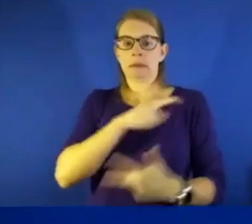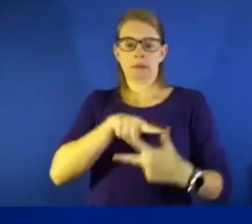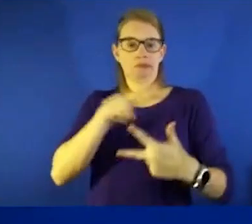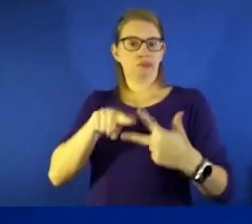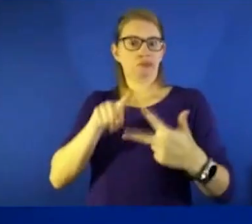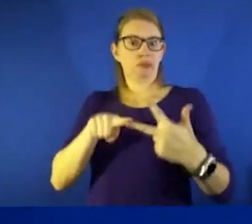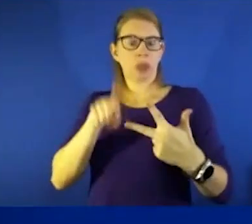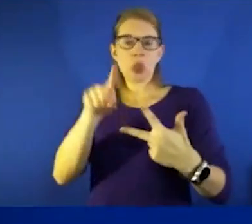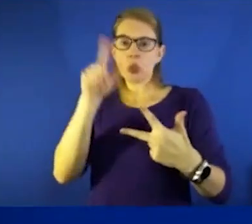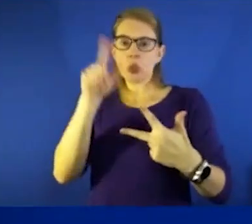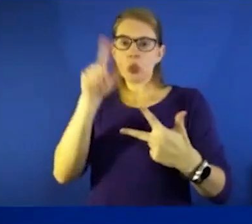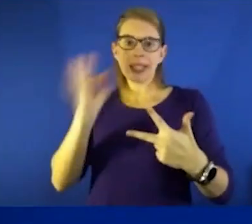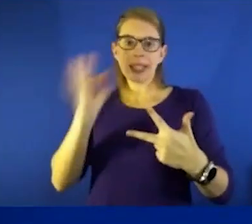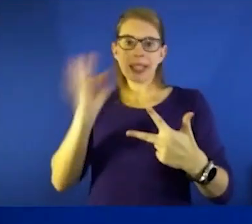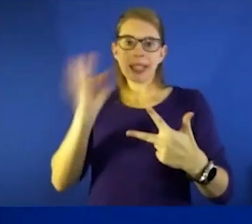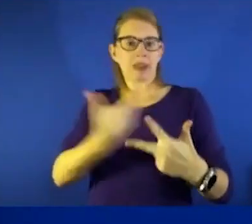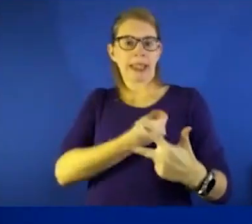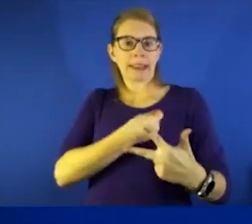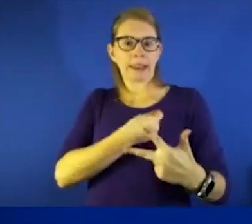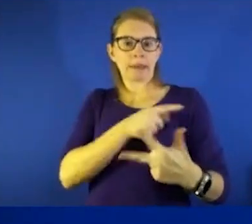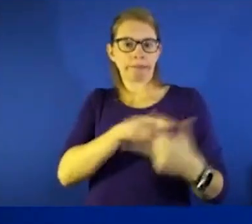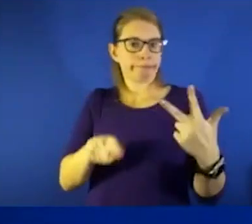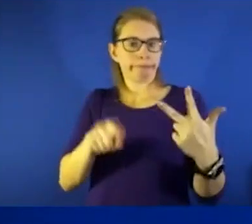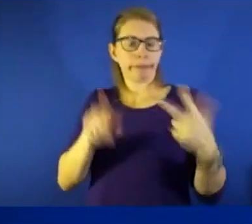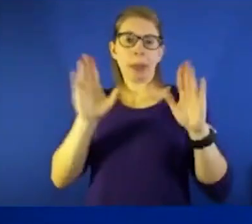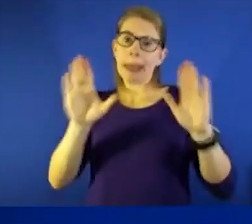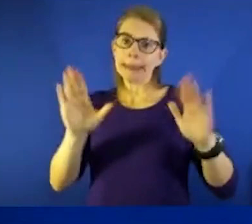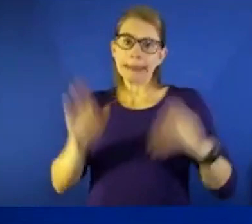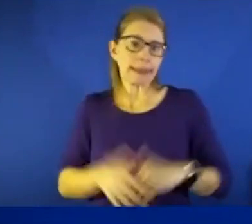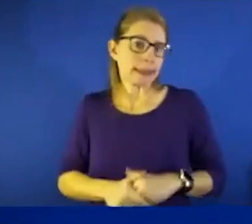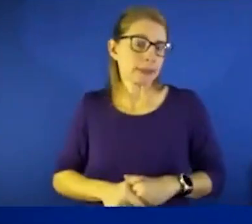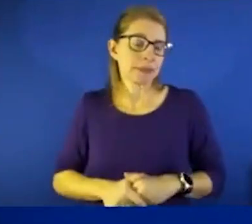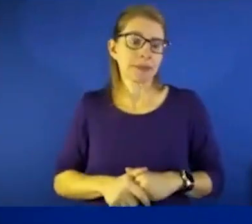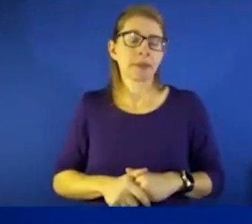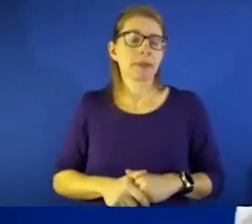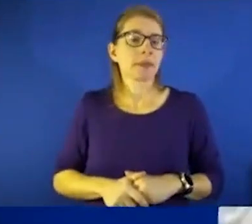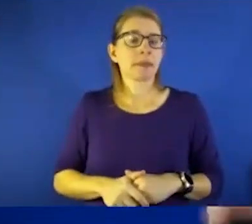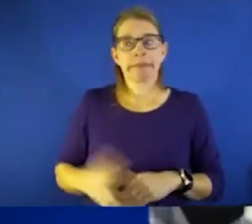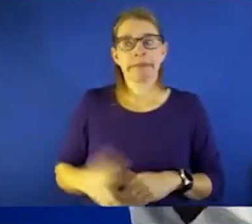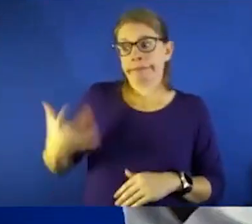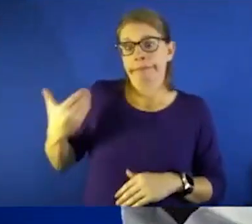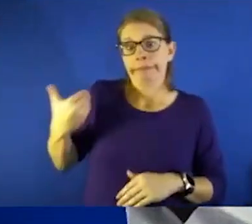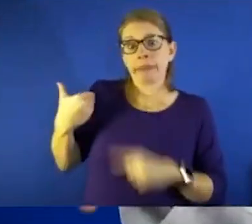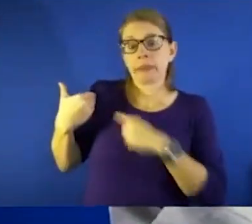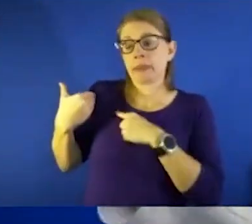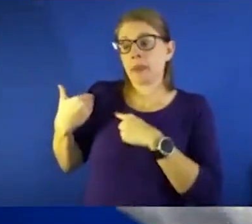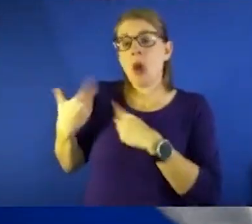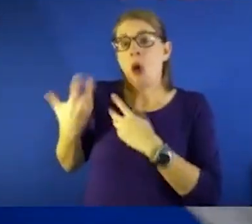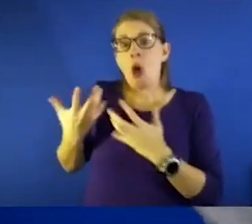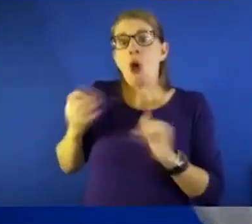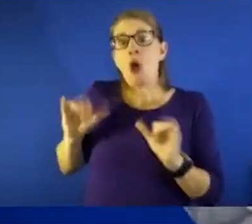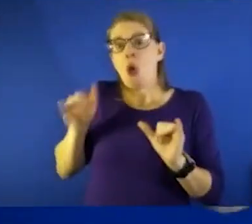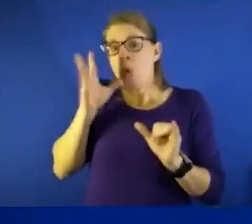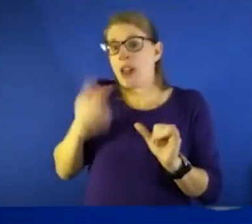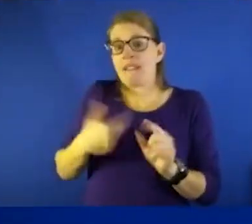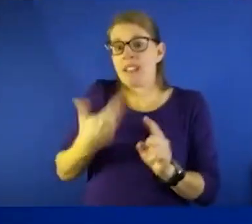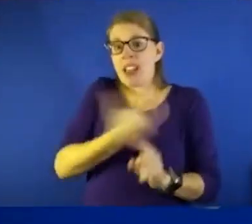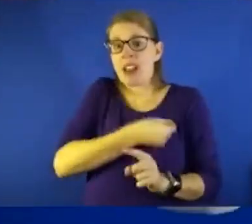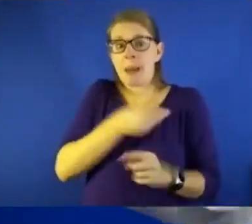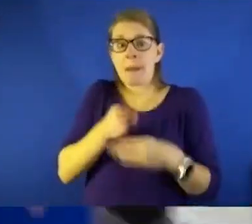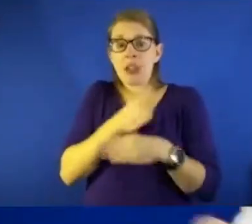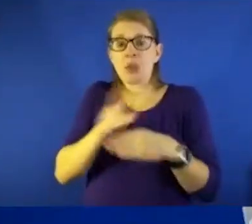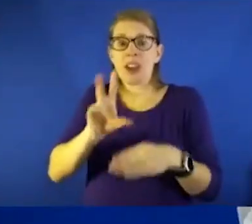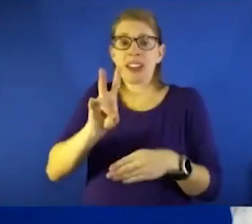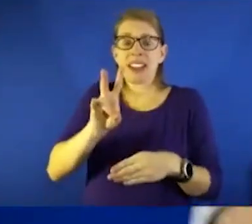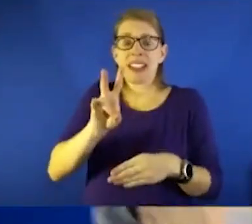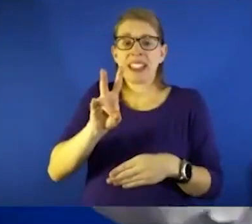all three amazing. If we had said earlier in this pandemic that, we're going to have vaccines that are going to have you between 77 and